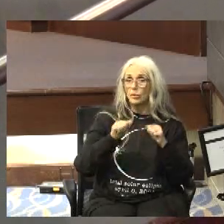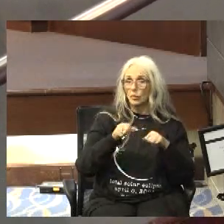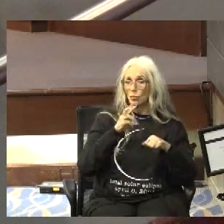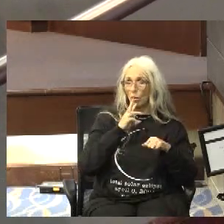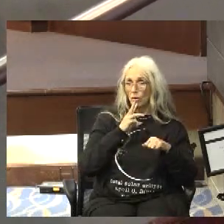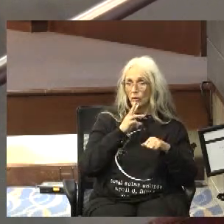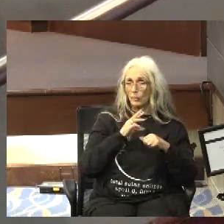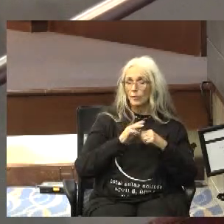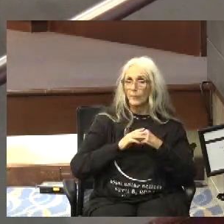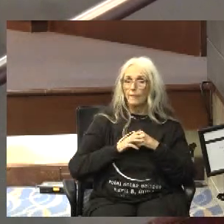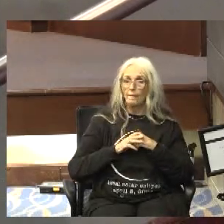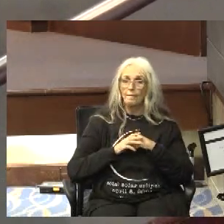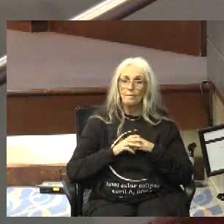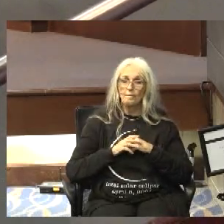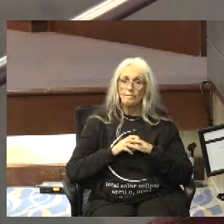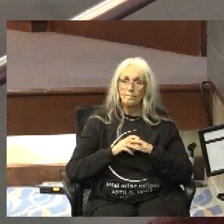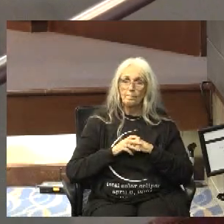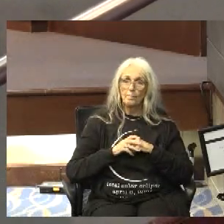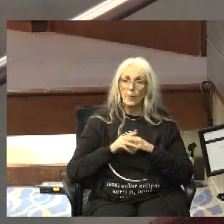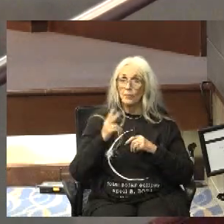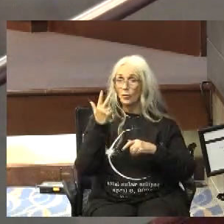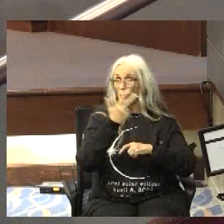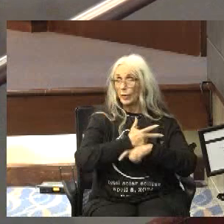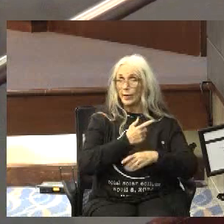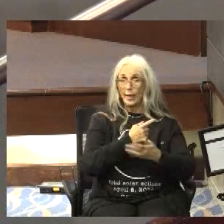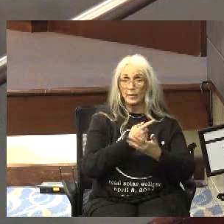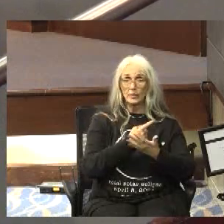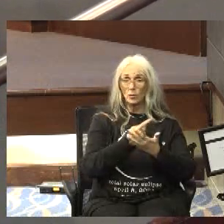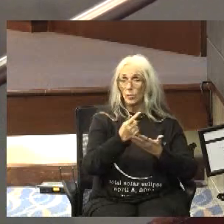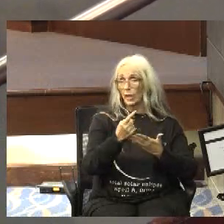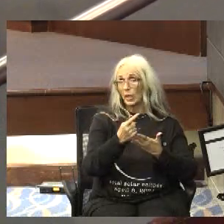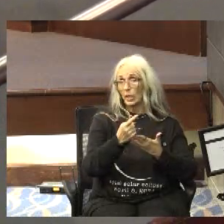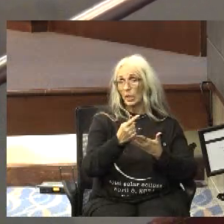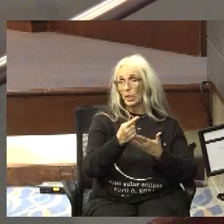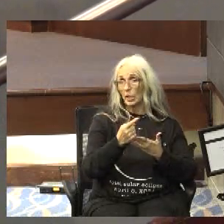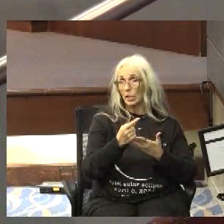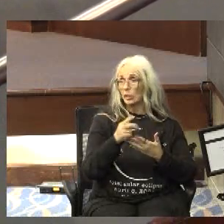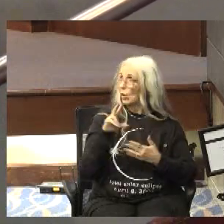days. Okay. So if we were at 3 days a week, no.